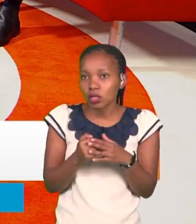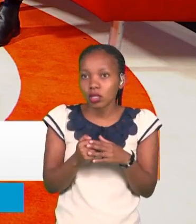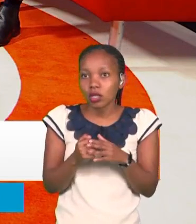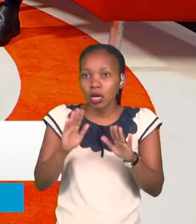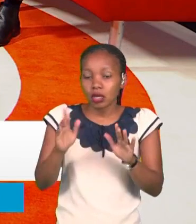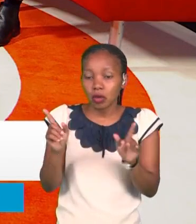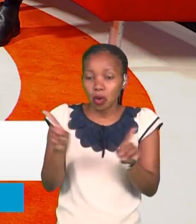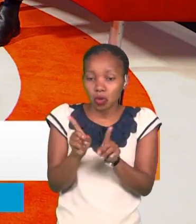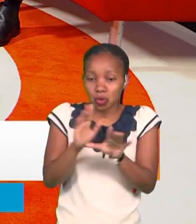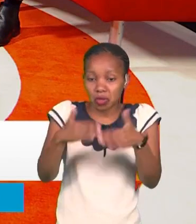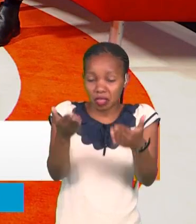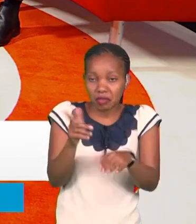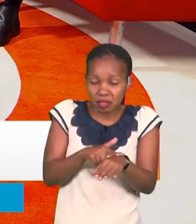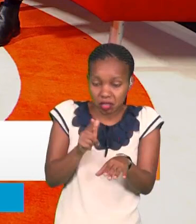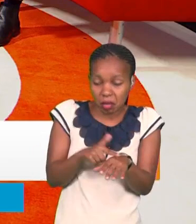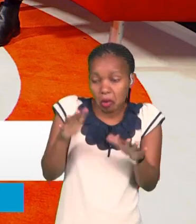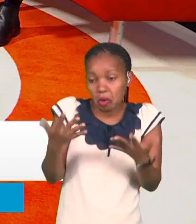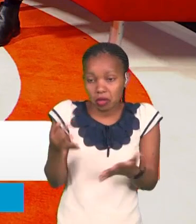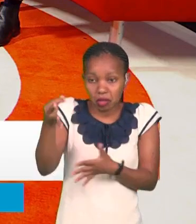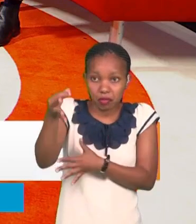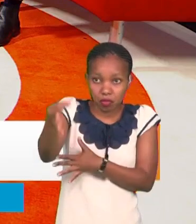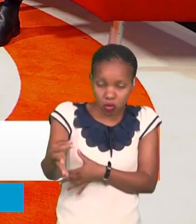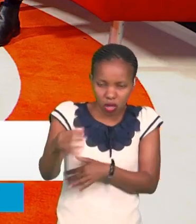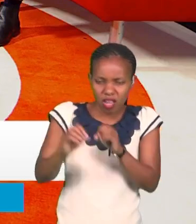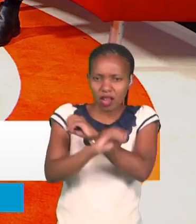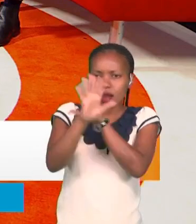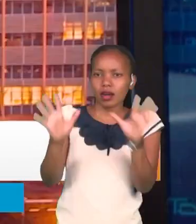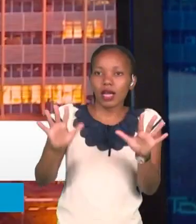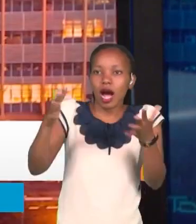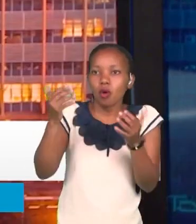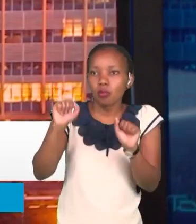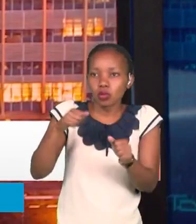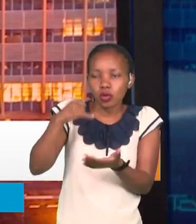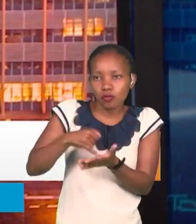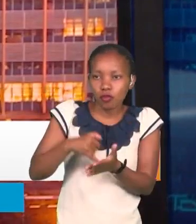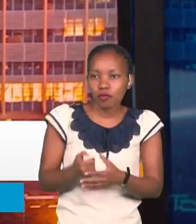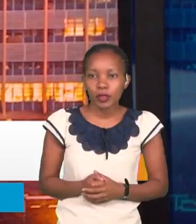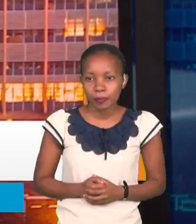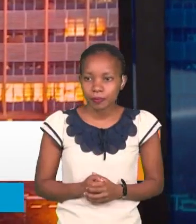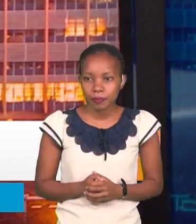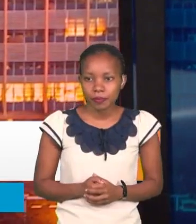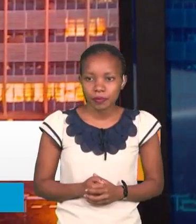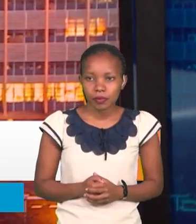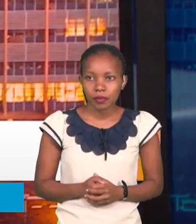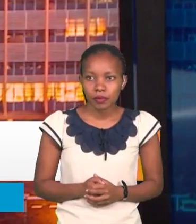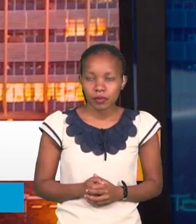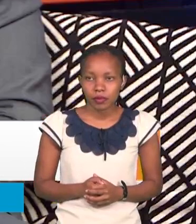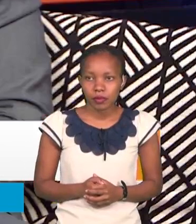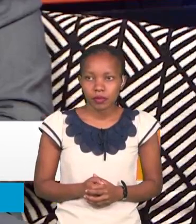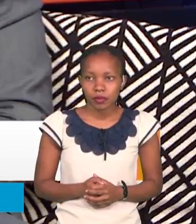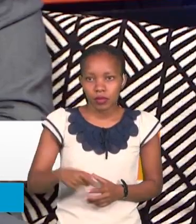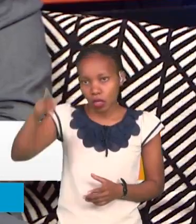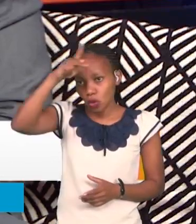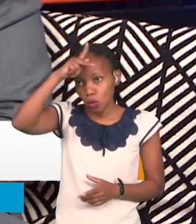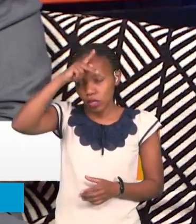given time now or in future, we will know to make it clear how can they be involved. Okay, Matthew. So now in a nutshell, yes, knowledge